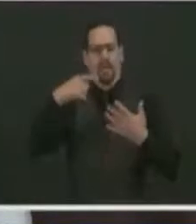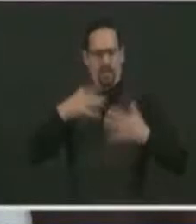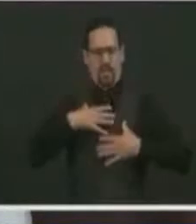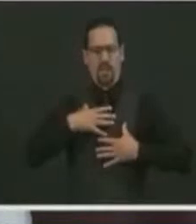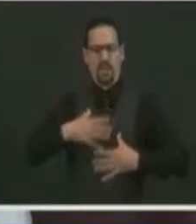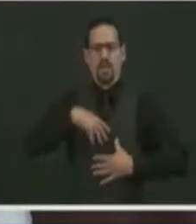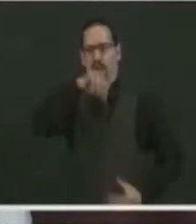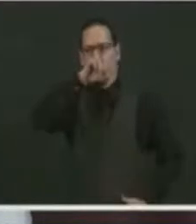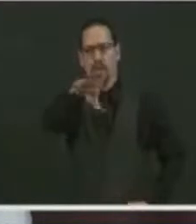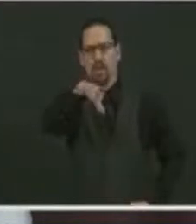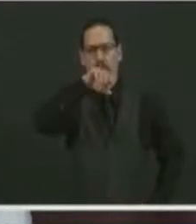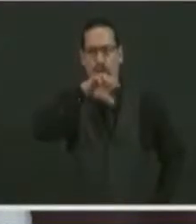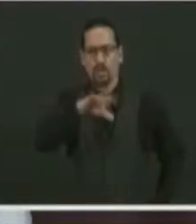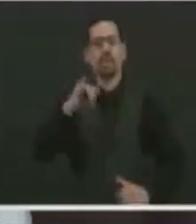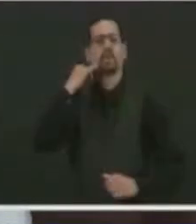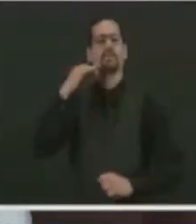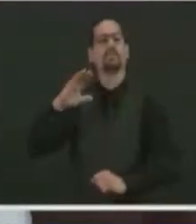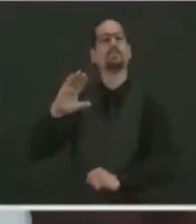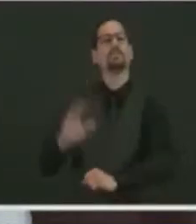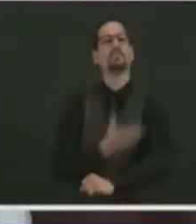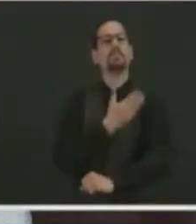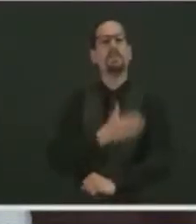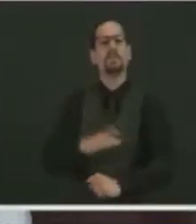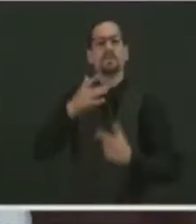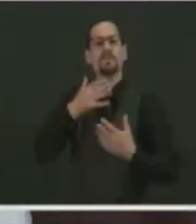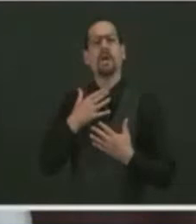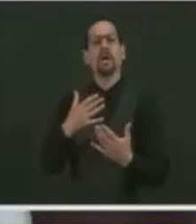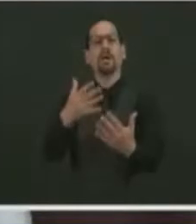So those are two areas where we are